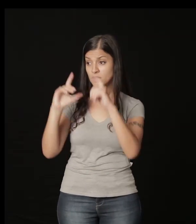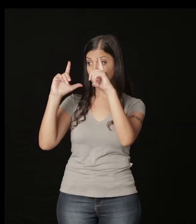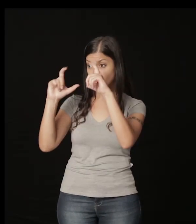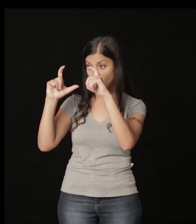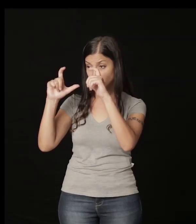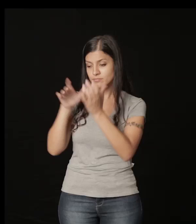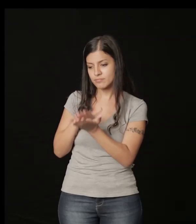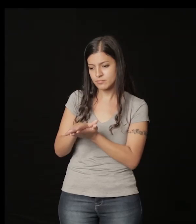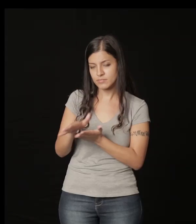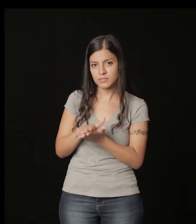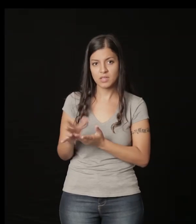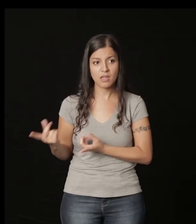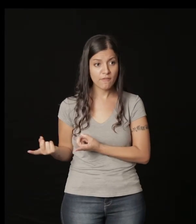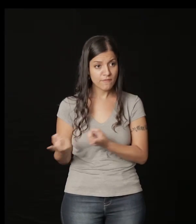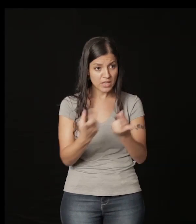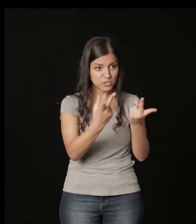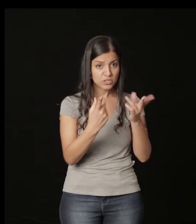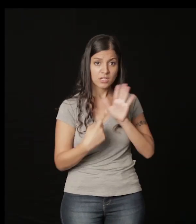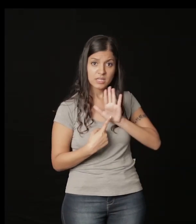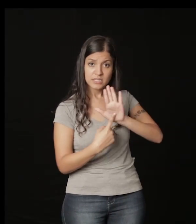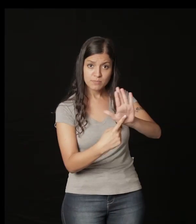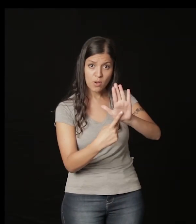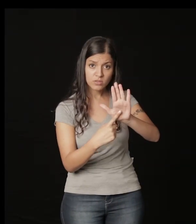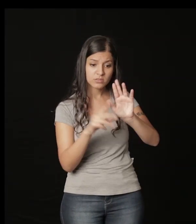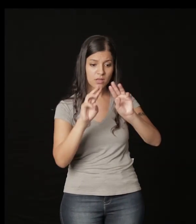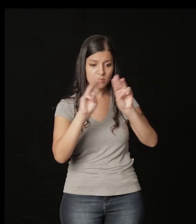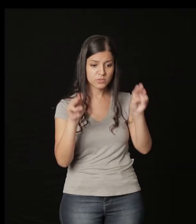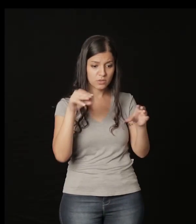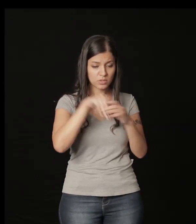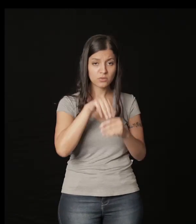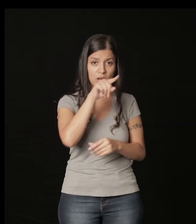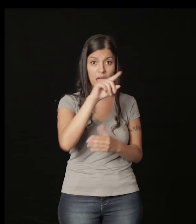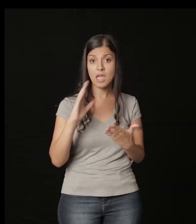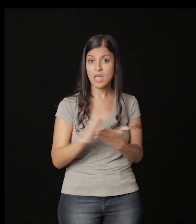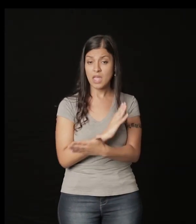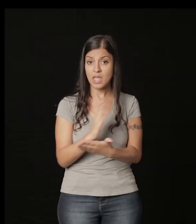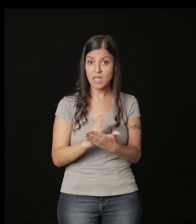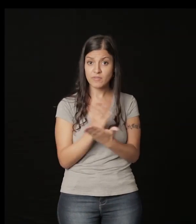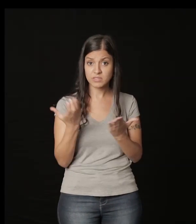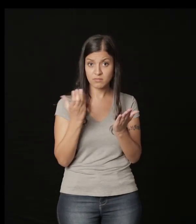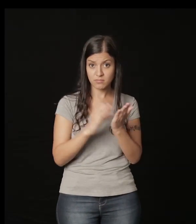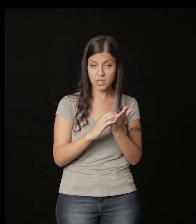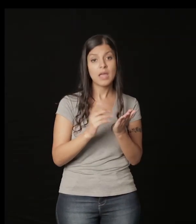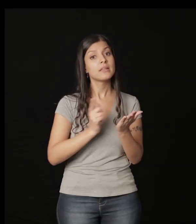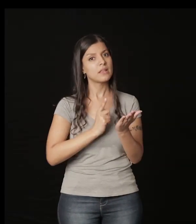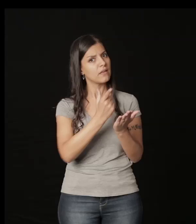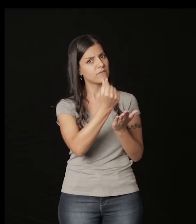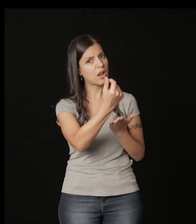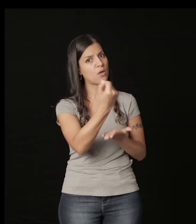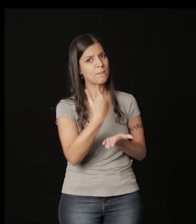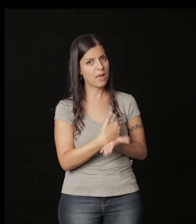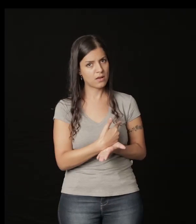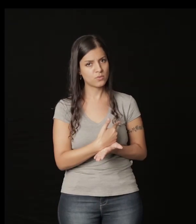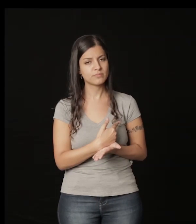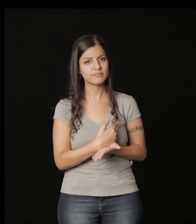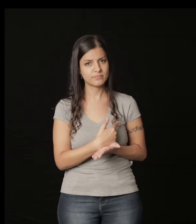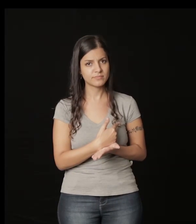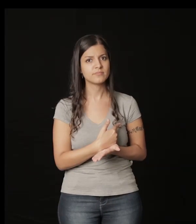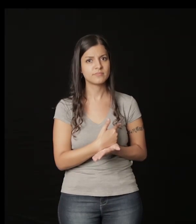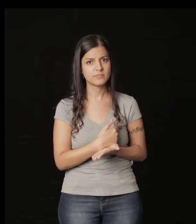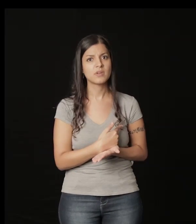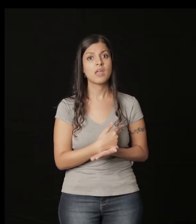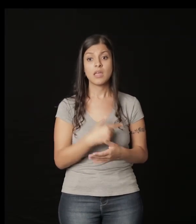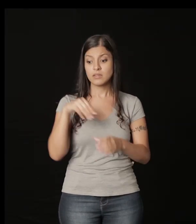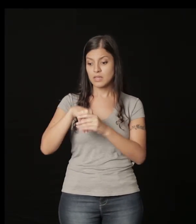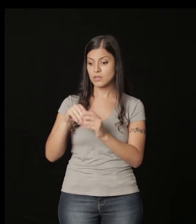printed, it gets sold, it gets shown in museums, it gets shown in magazines, it has a value, it accrues value, it gets